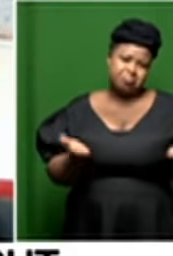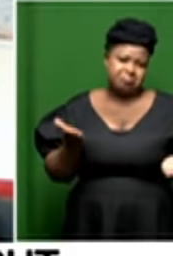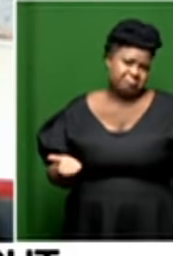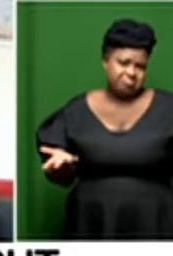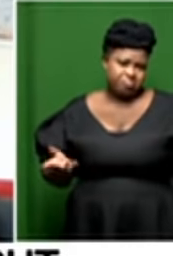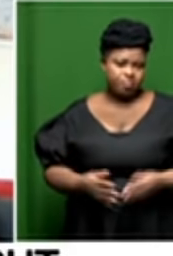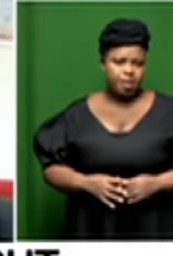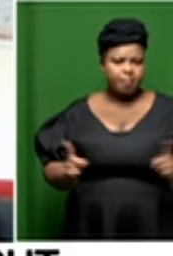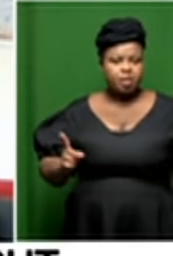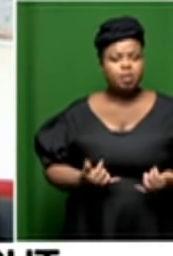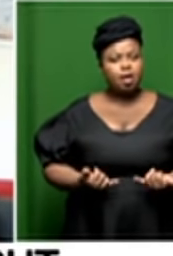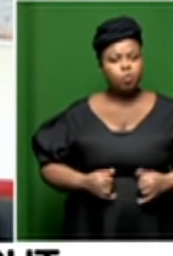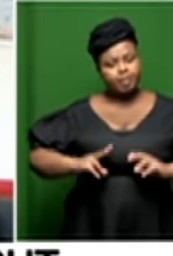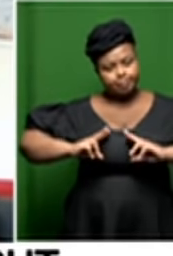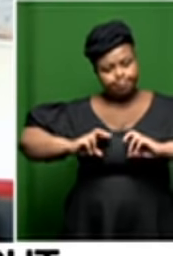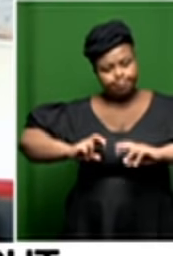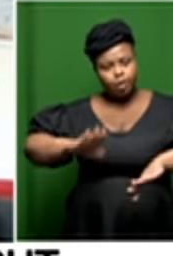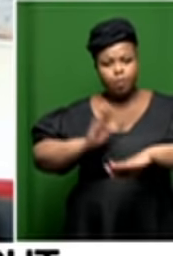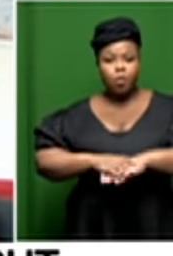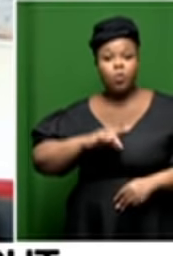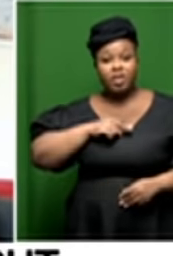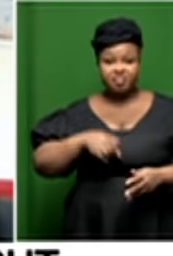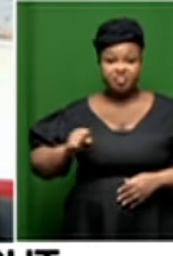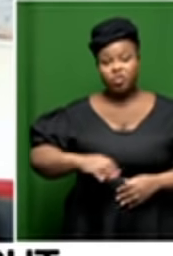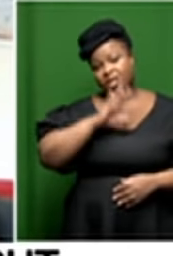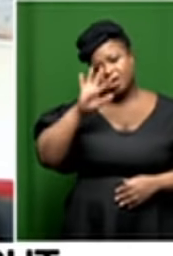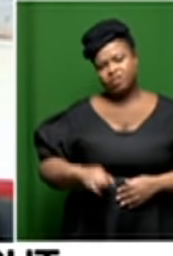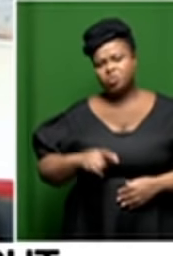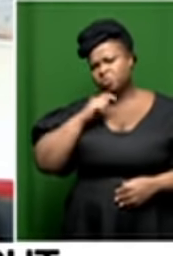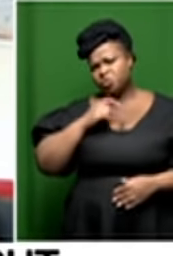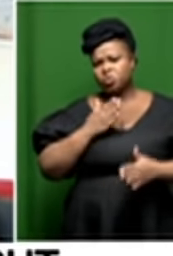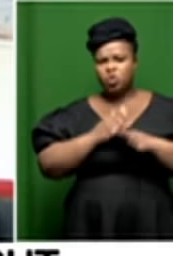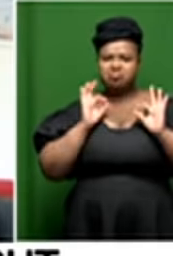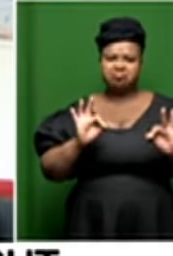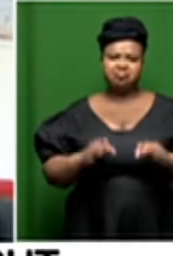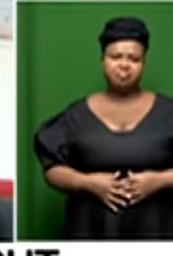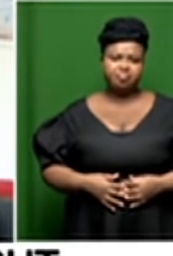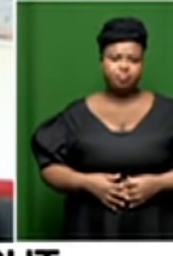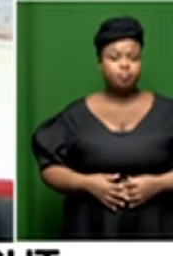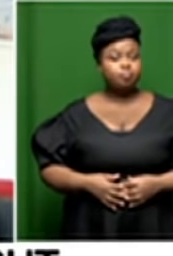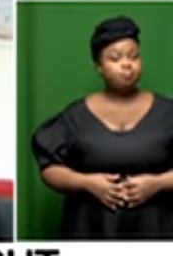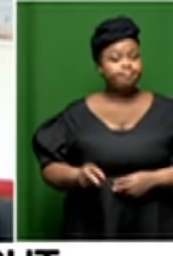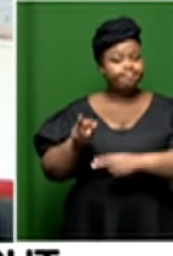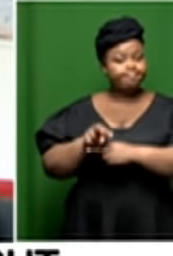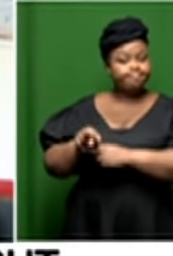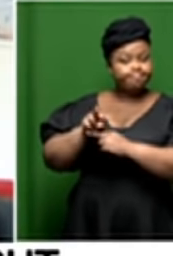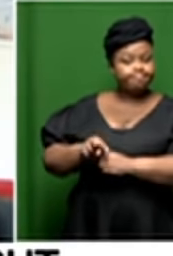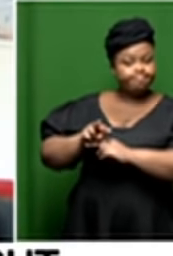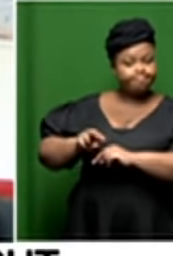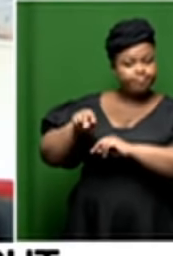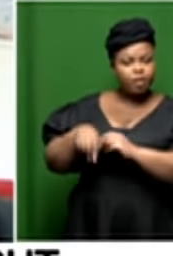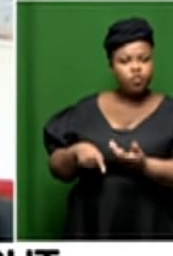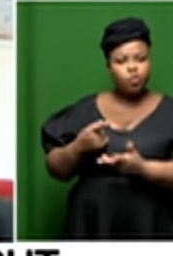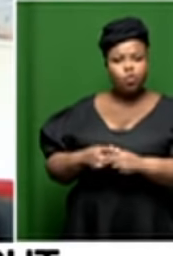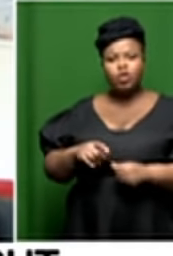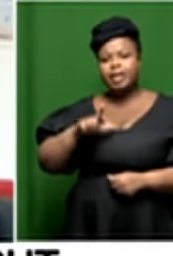sequence, and this is what the consortium that does this in South Africa does so effectively. So we will watch it. We will test it in